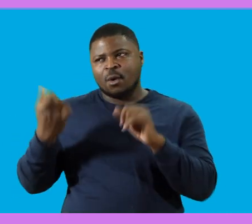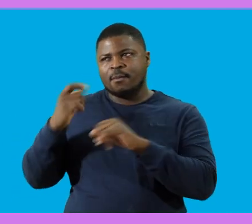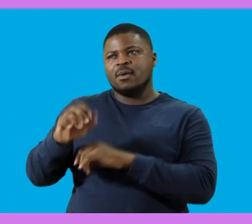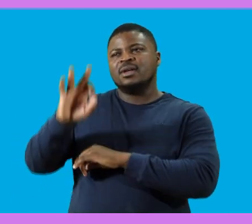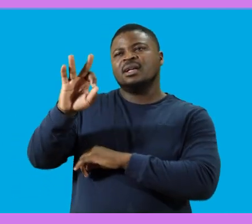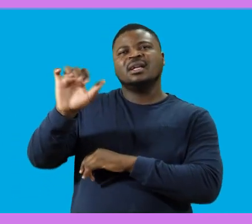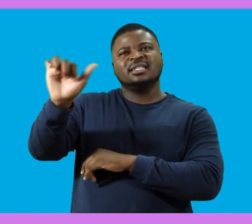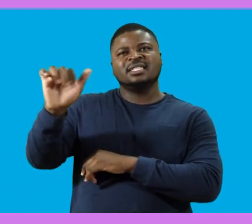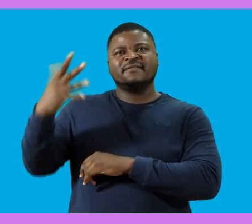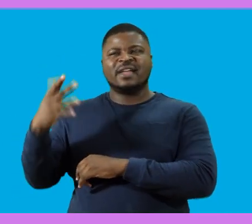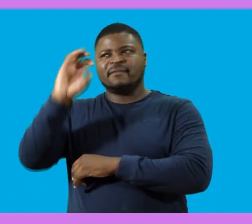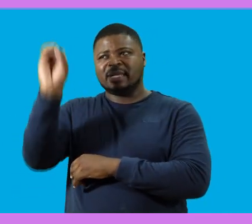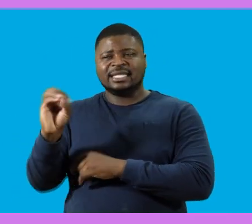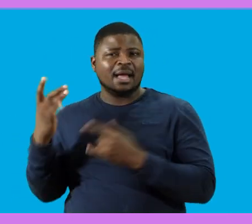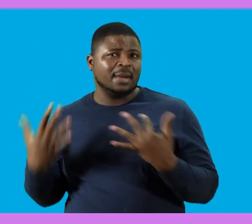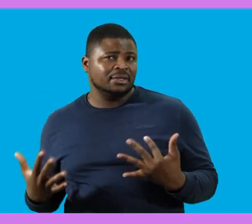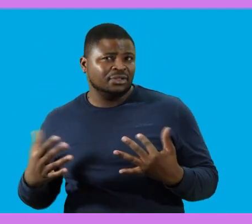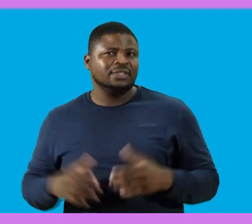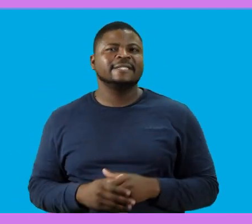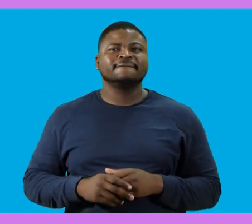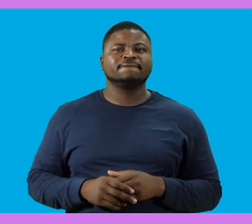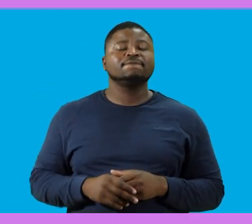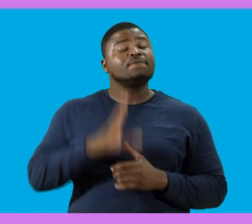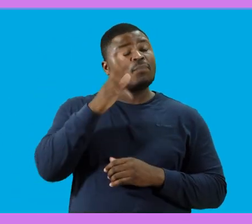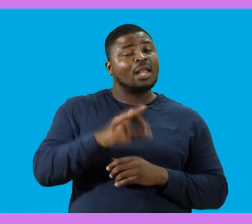So it's going to be